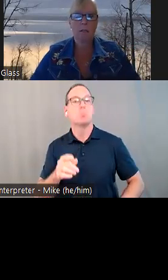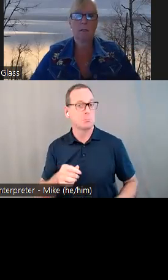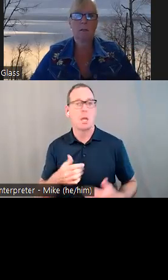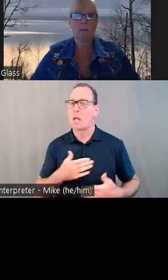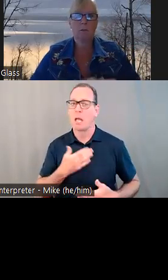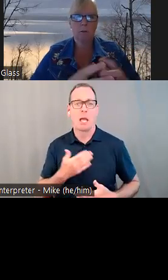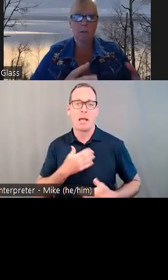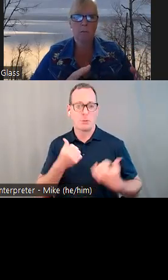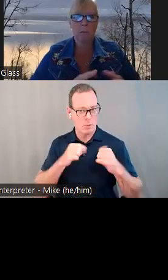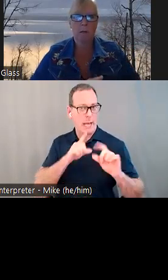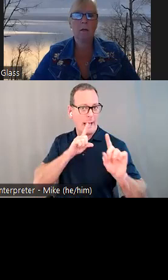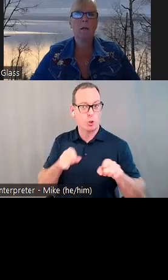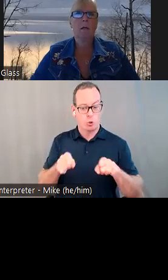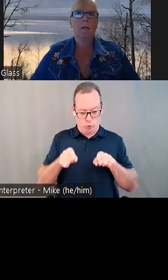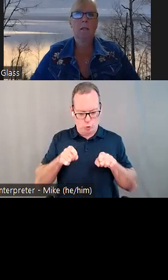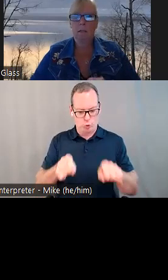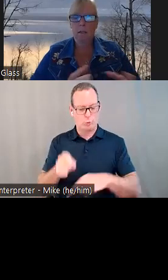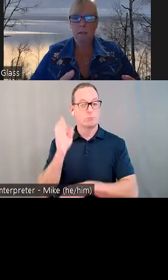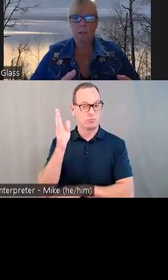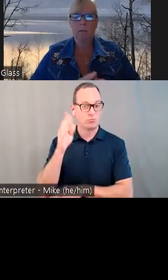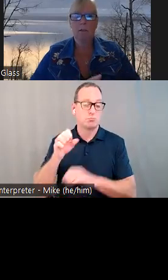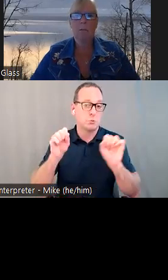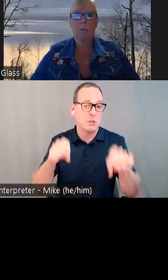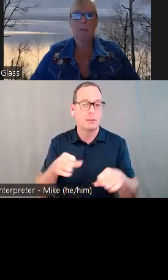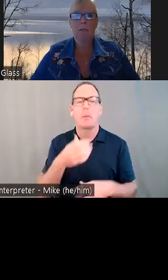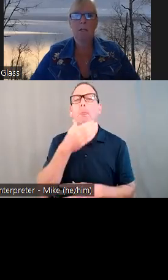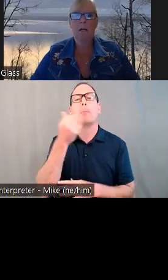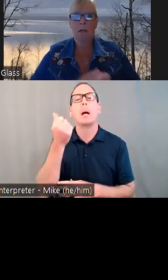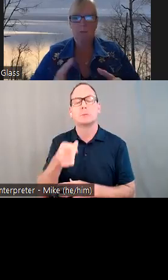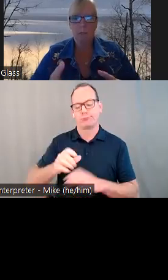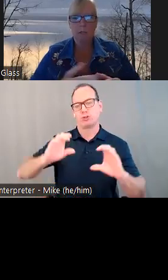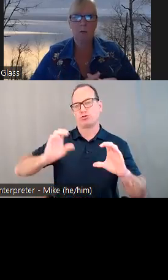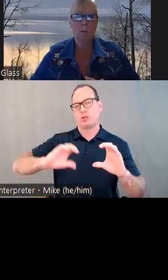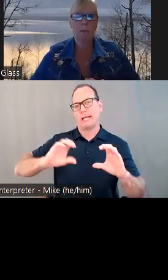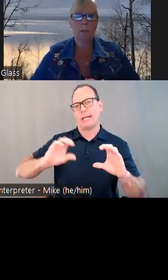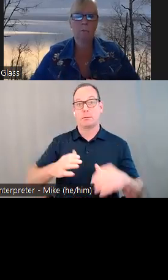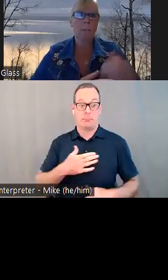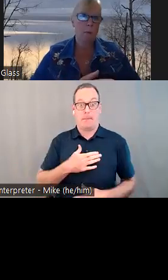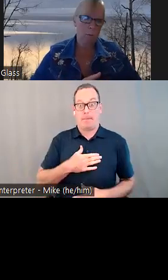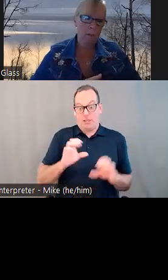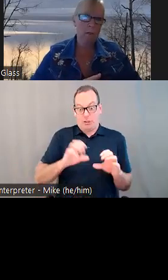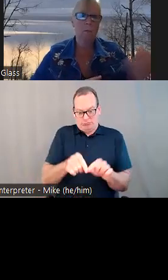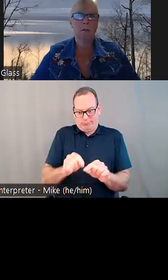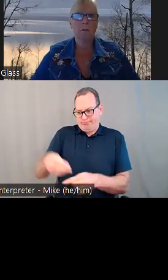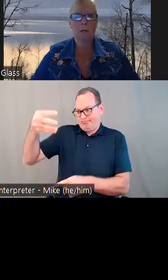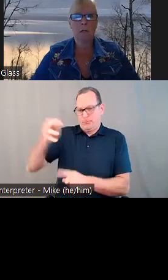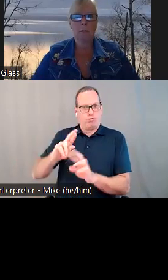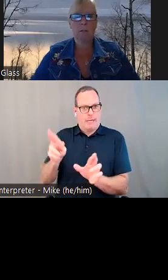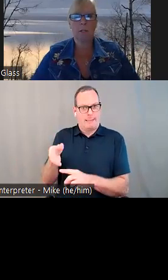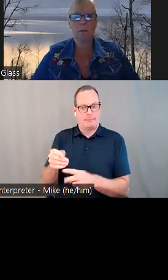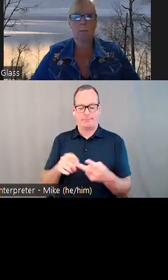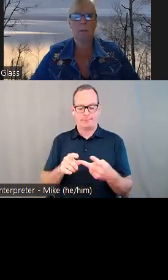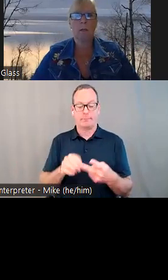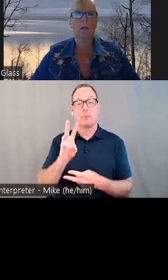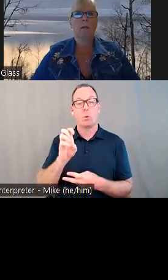address it during the webinar. Easiest, again, just type it into the chat. I have my chat open here. Wendy, our moderator, has her